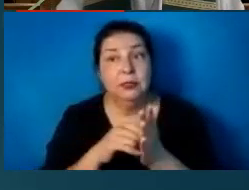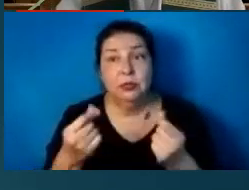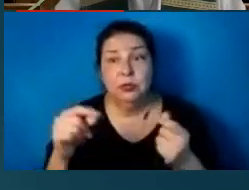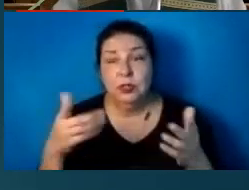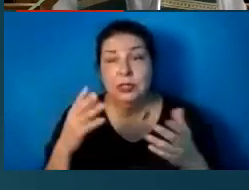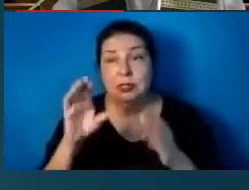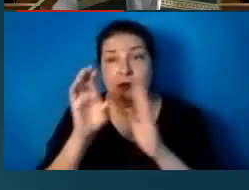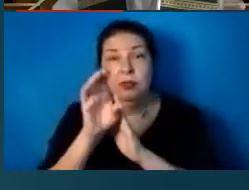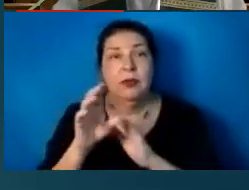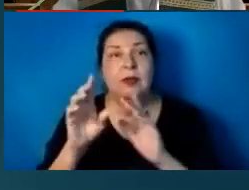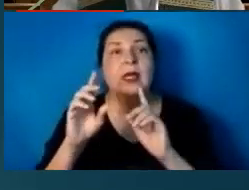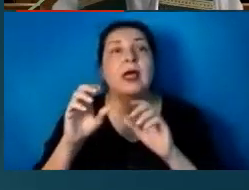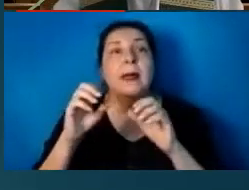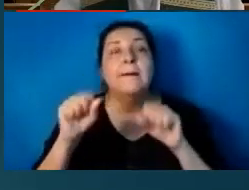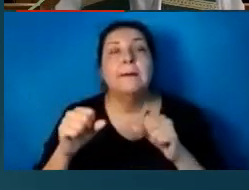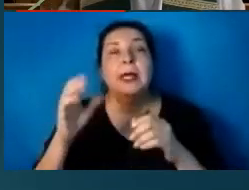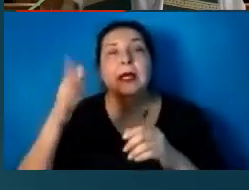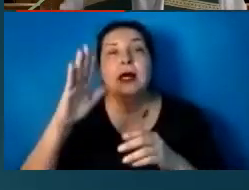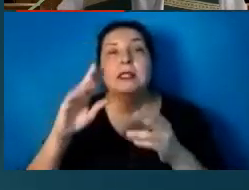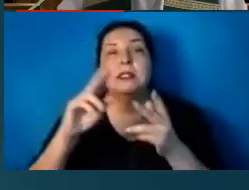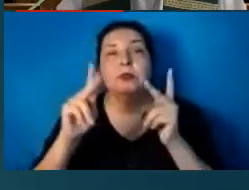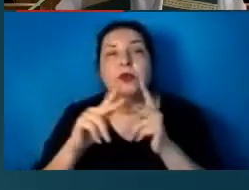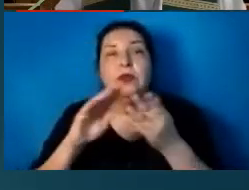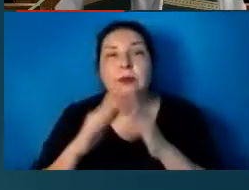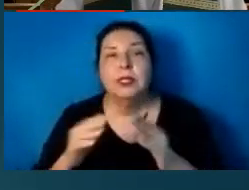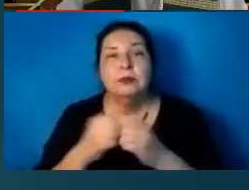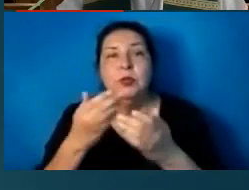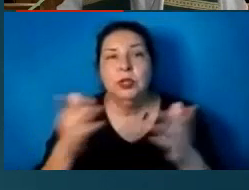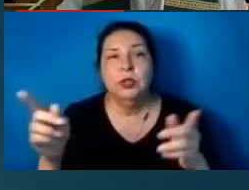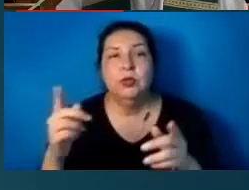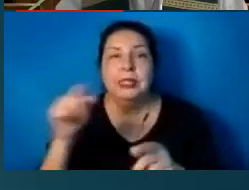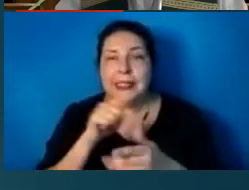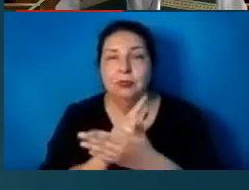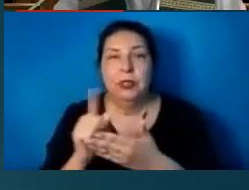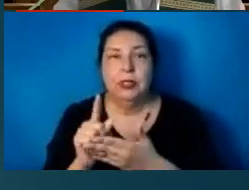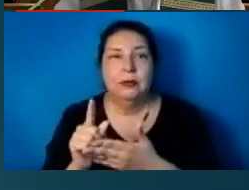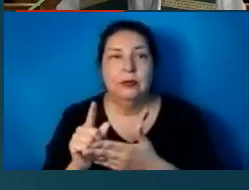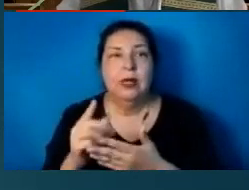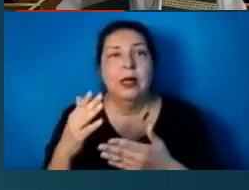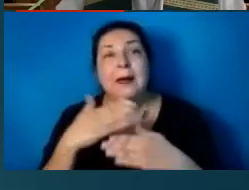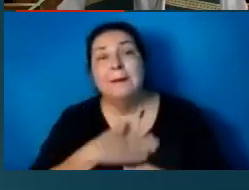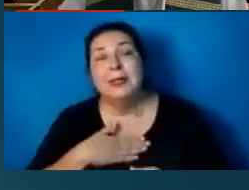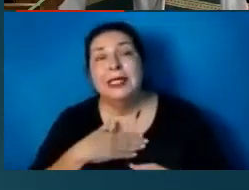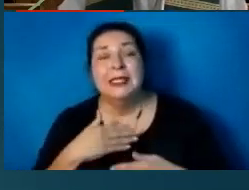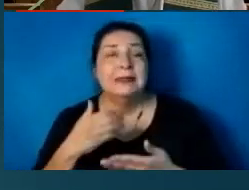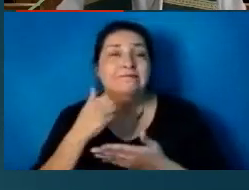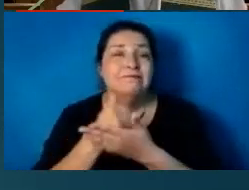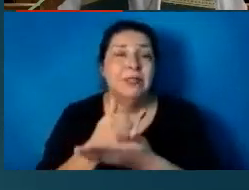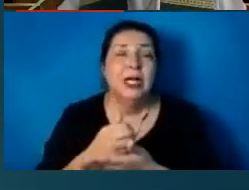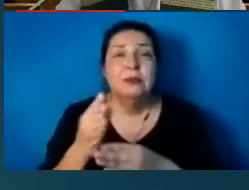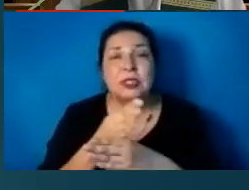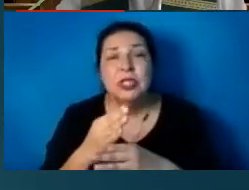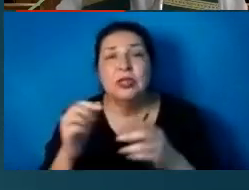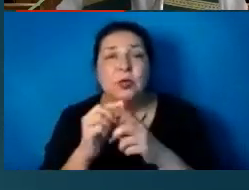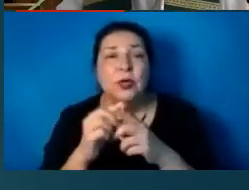May God's perfect peace be with you this week and always. To help us share the word that you've heard today, please